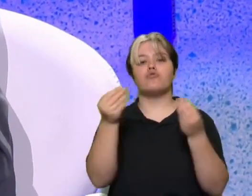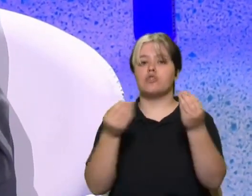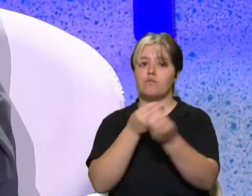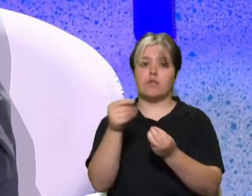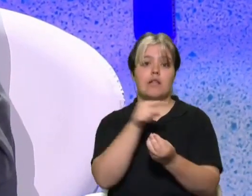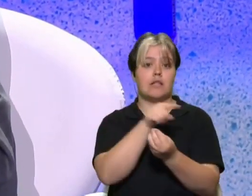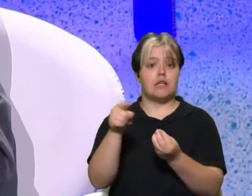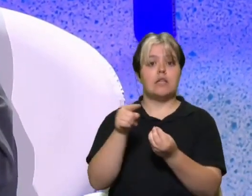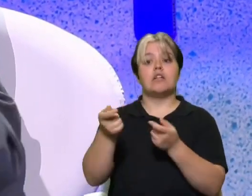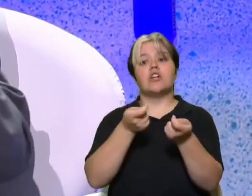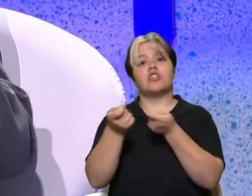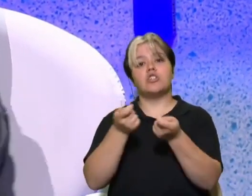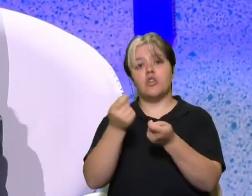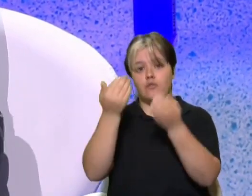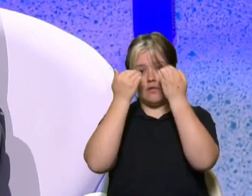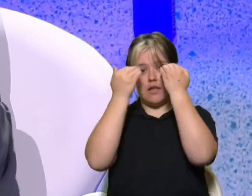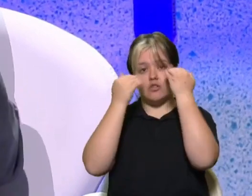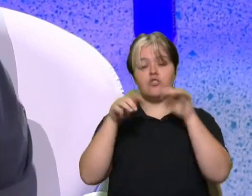trust,